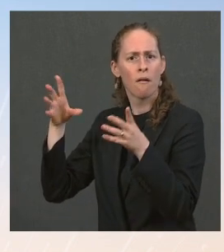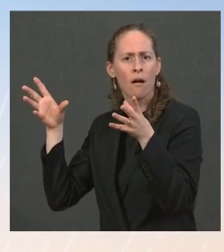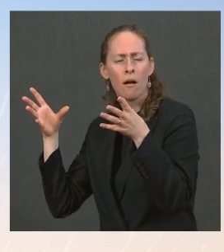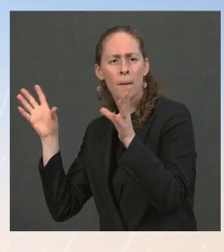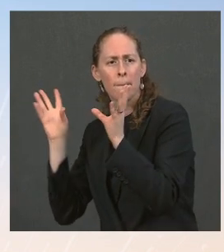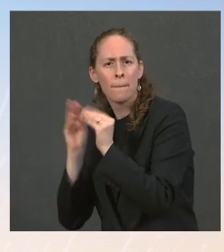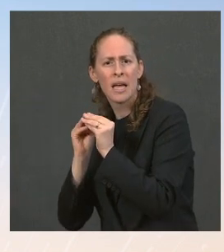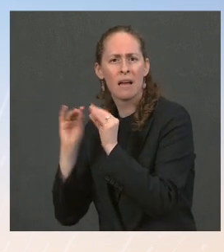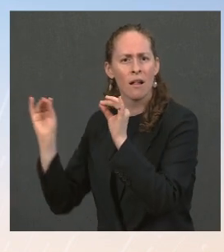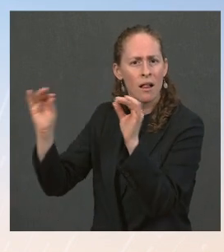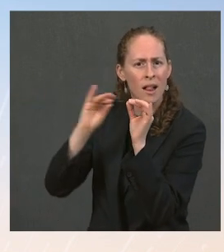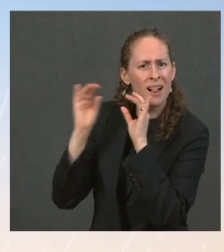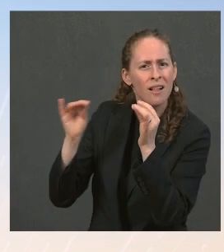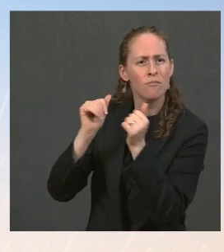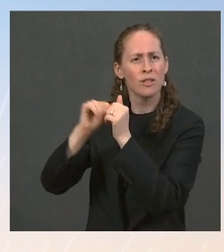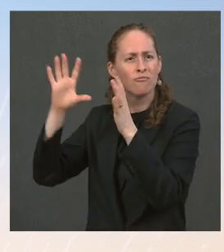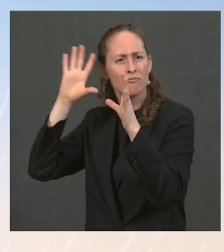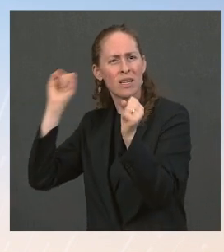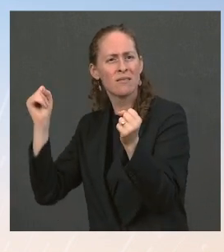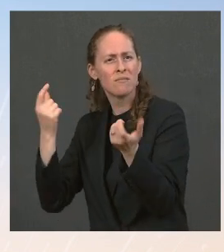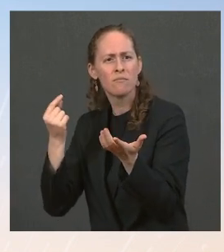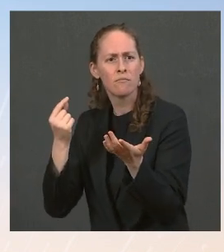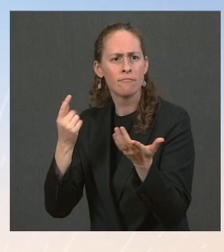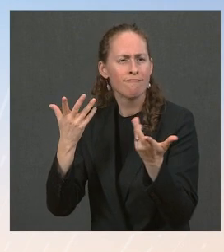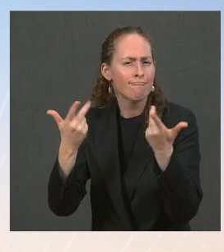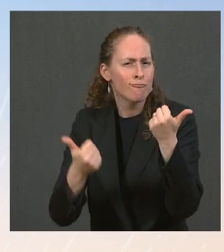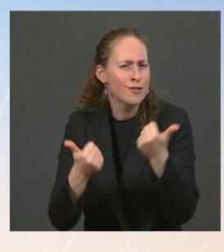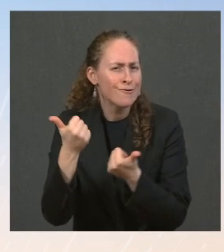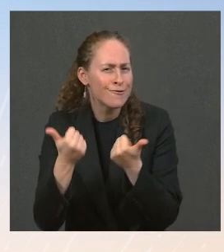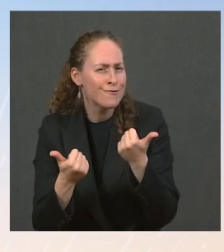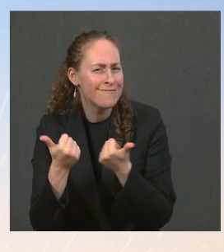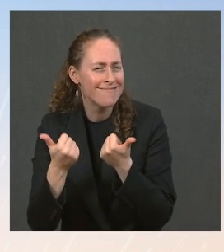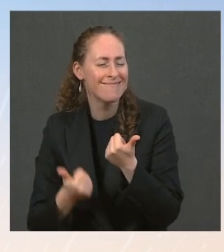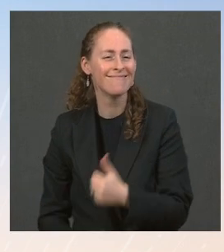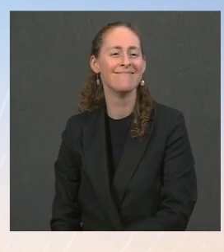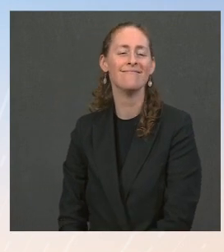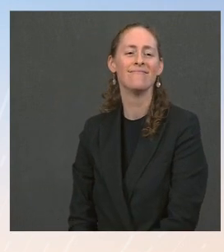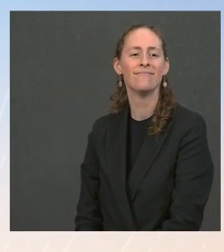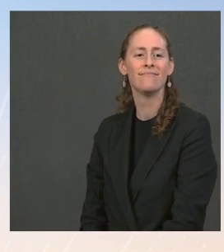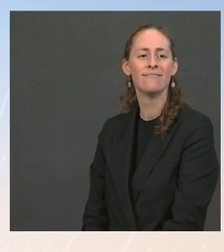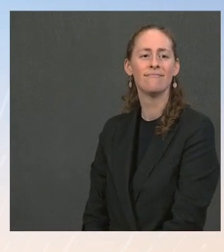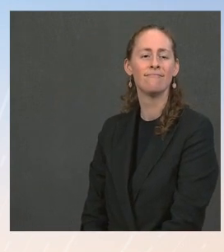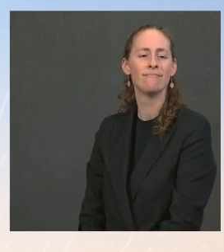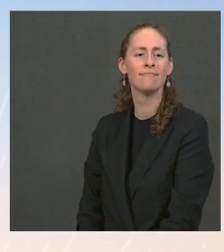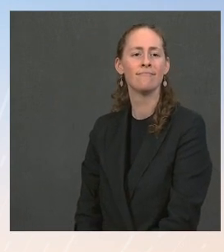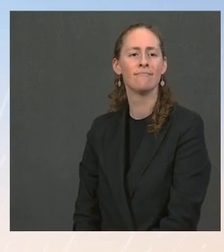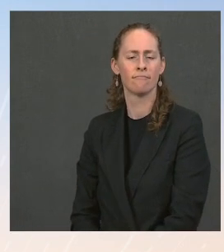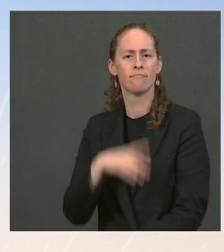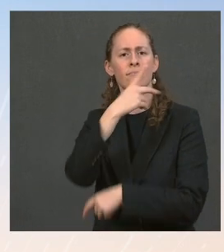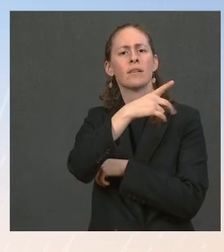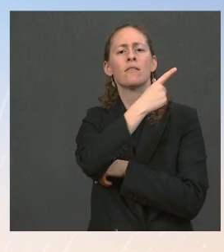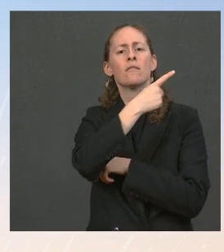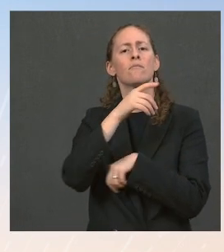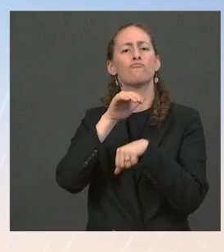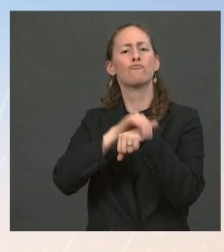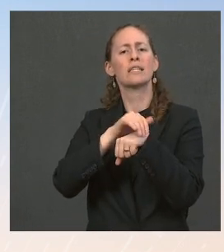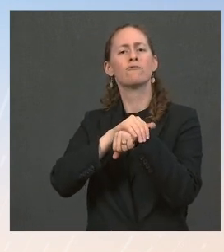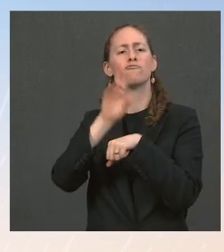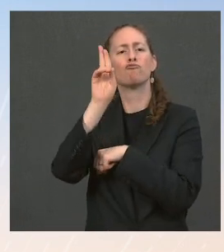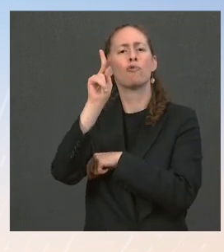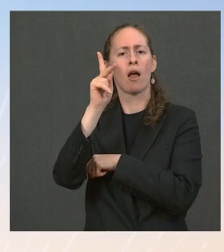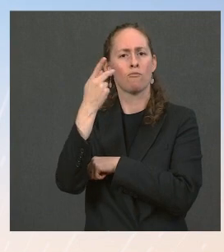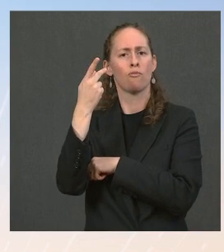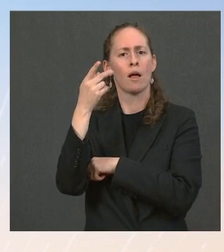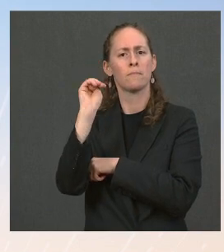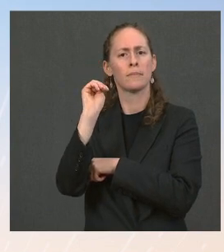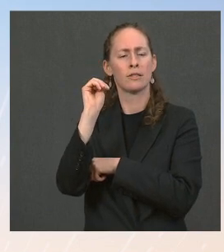Prime Minister? Which aspect? Well, the British Prime Minister in the American Oval Office called on British reporters, and then when American